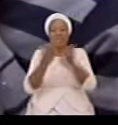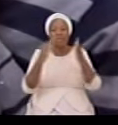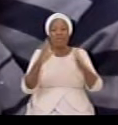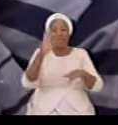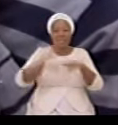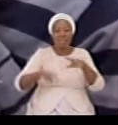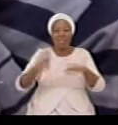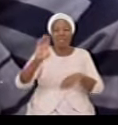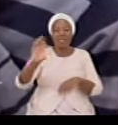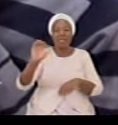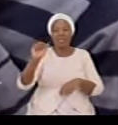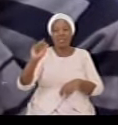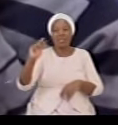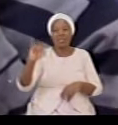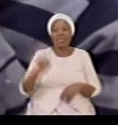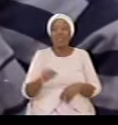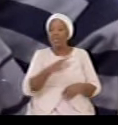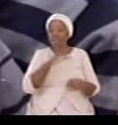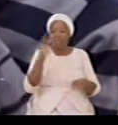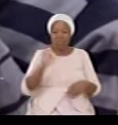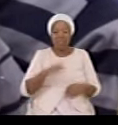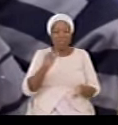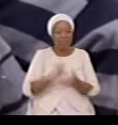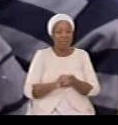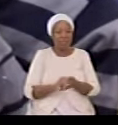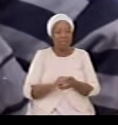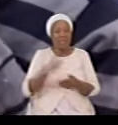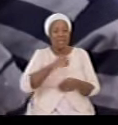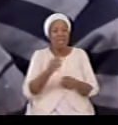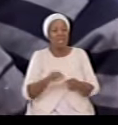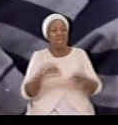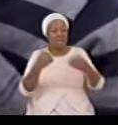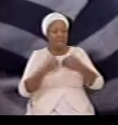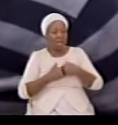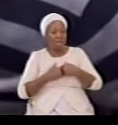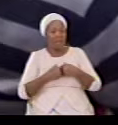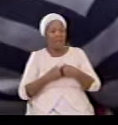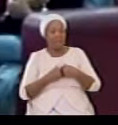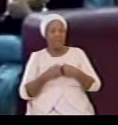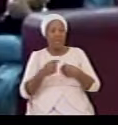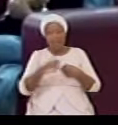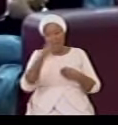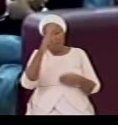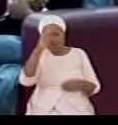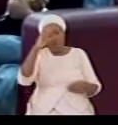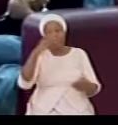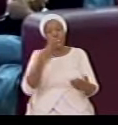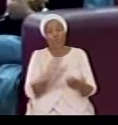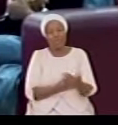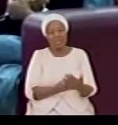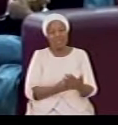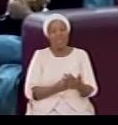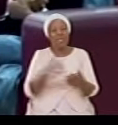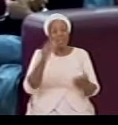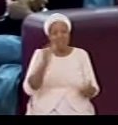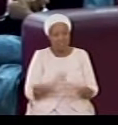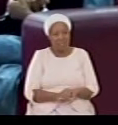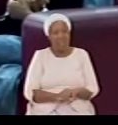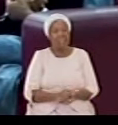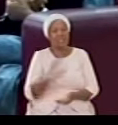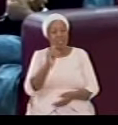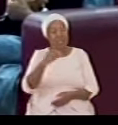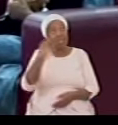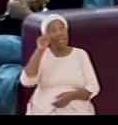which he obtained witness that he was righteous. The blood of the